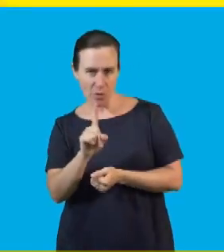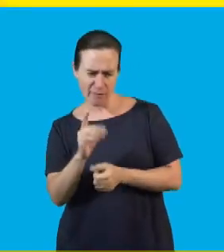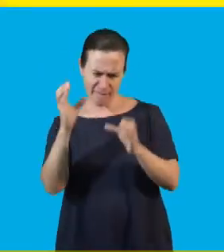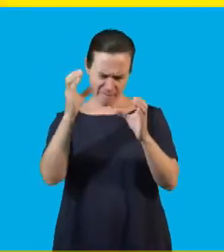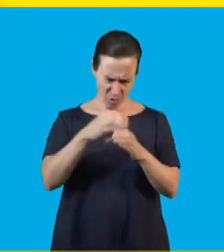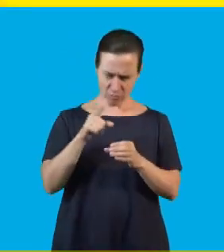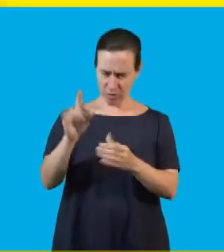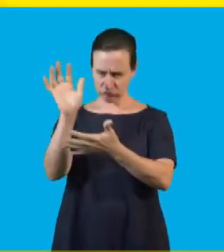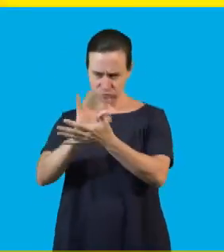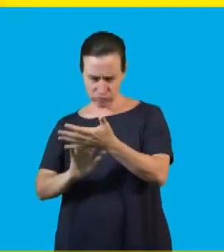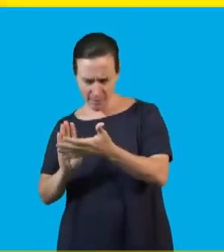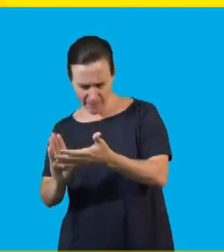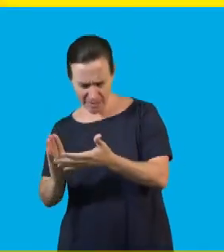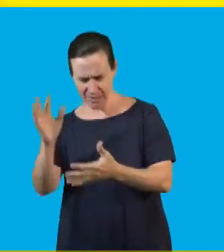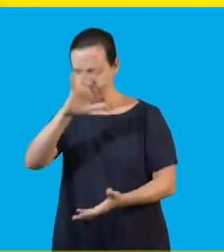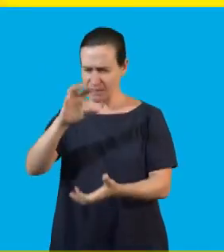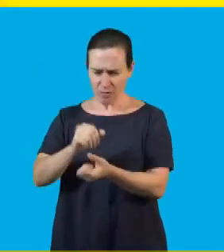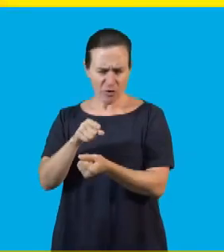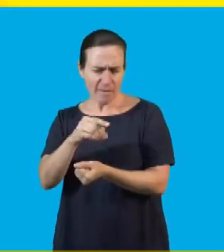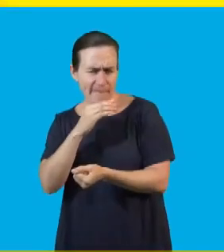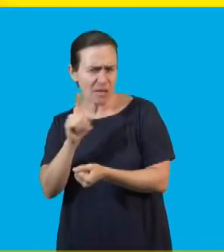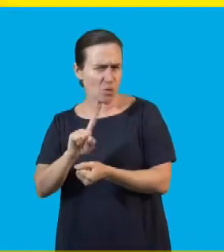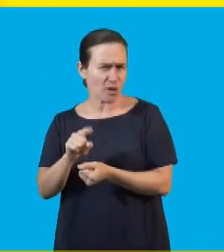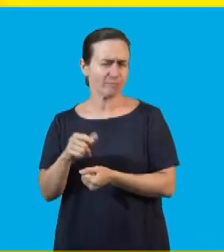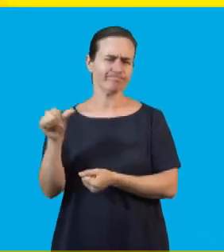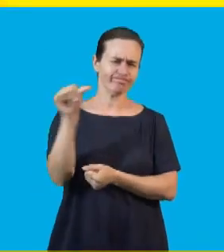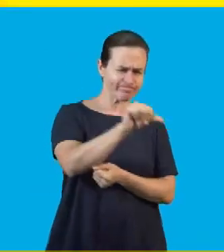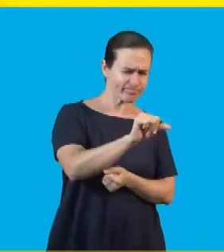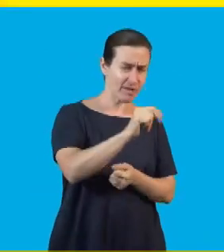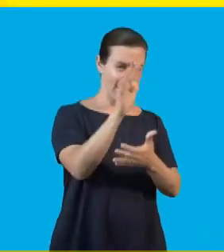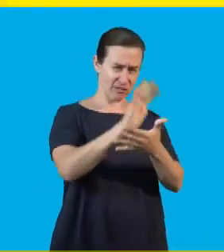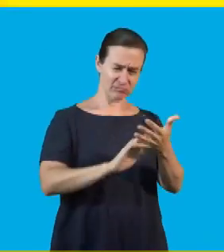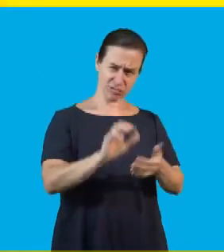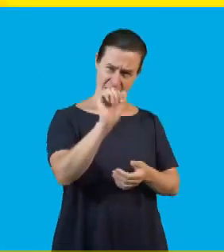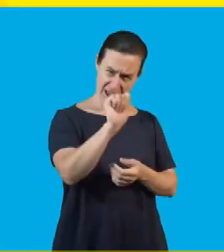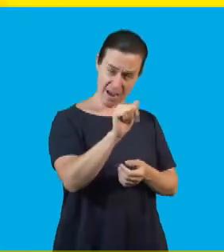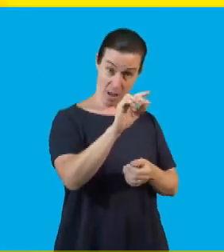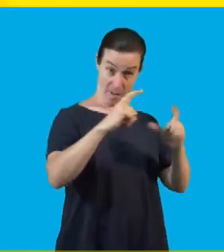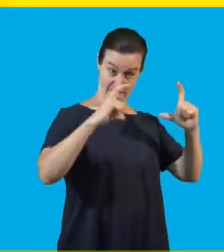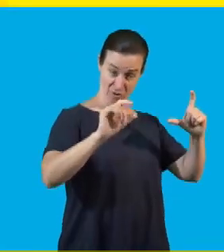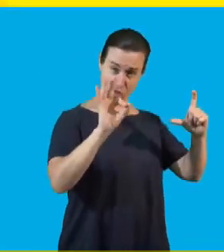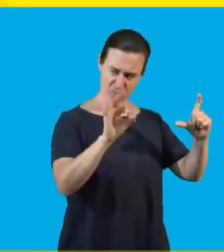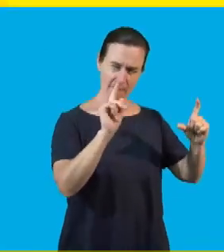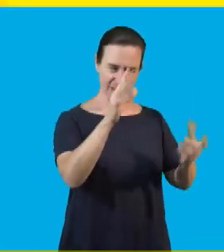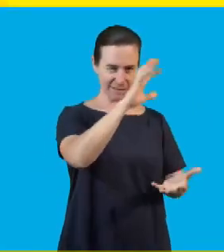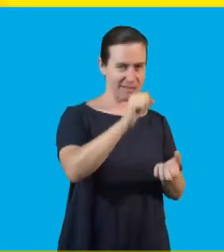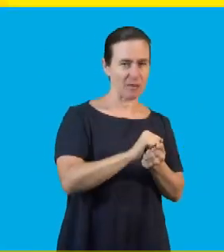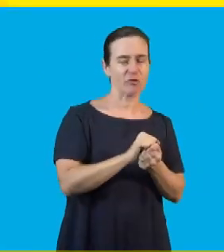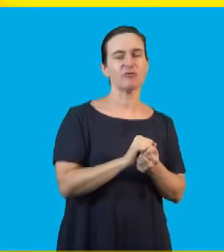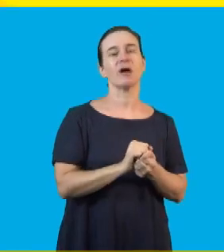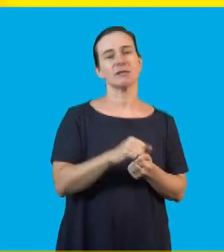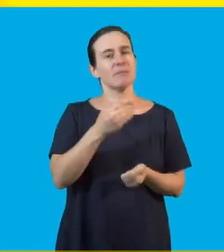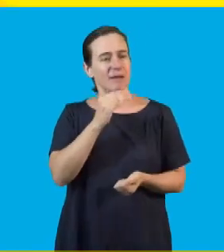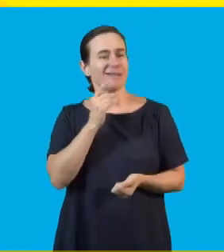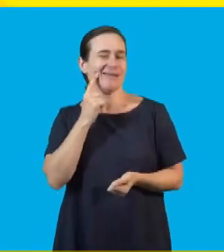means. Focus on text B and summarize the message. Focus on paragraph 3, summarize the message. That